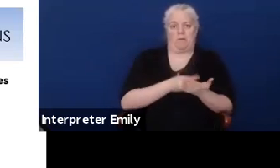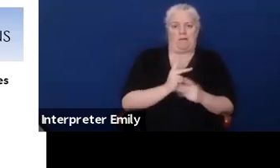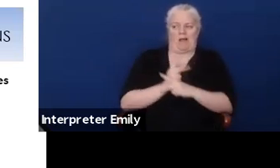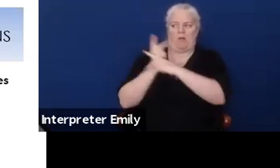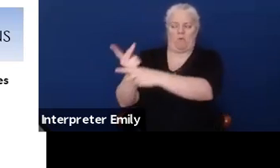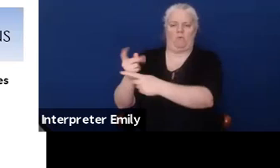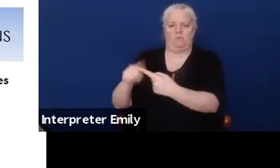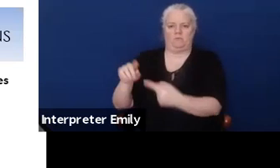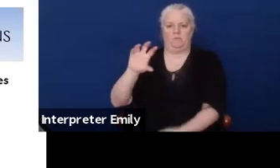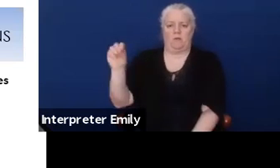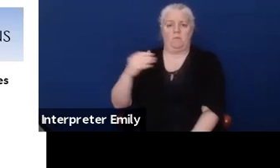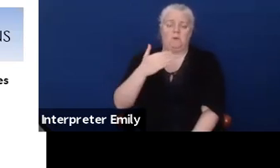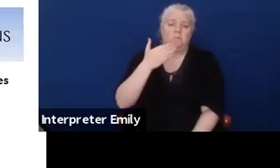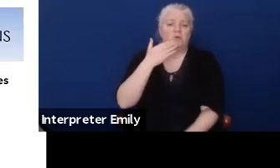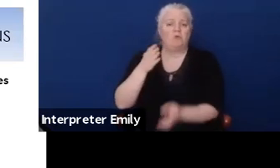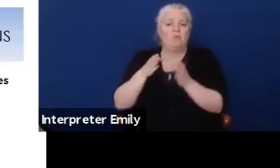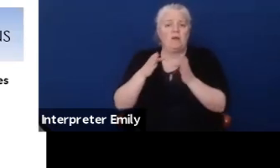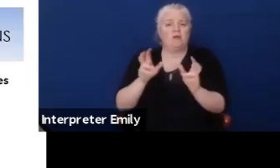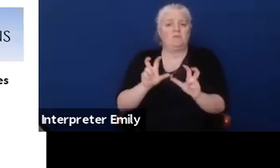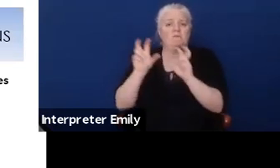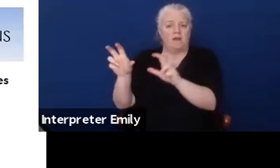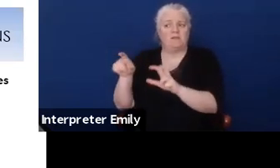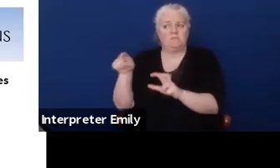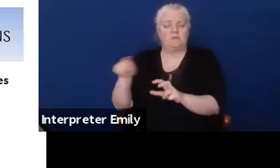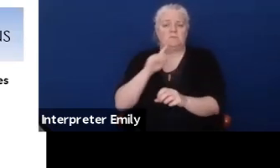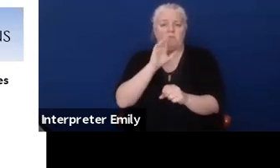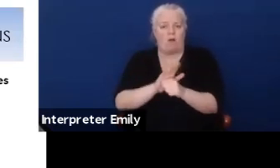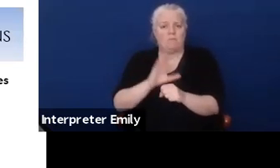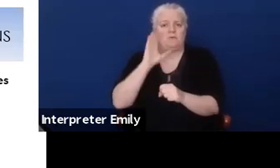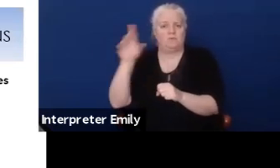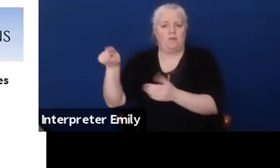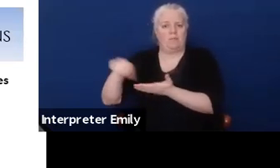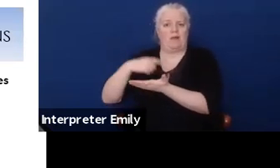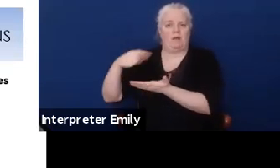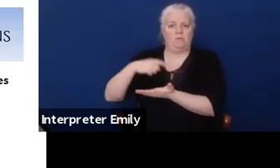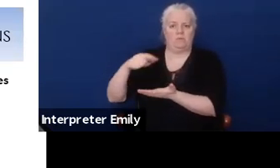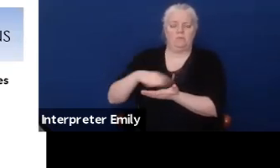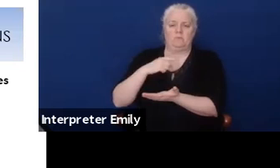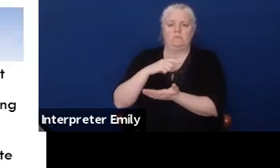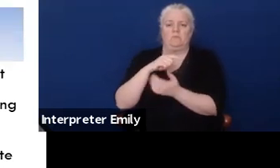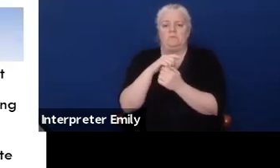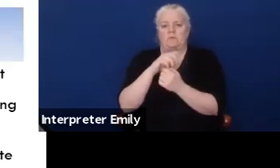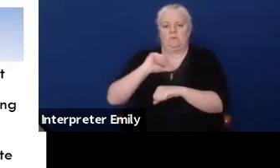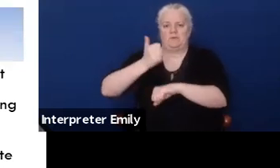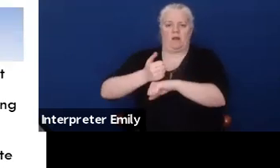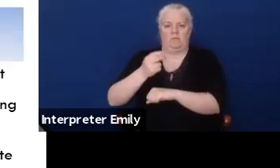and guarantees that your loan will be paid on a specific date with a set interest rate.